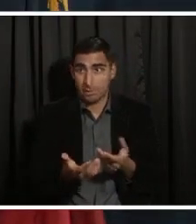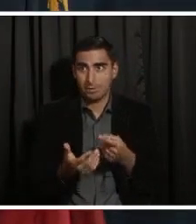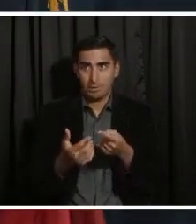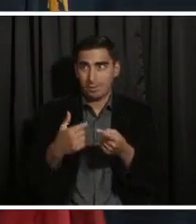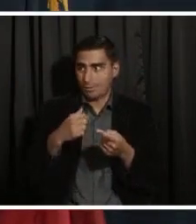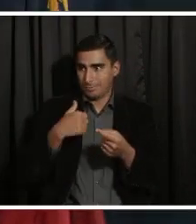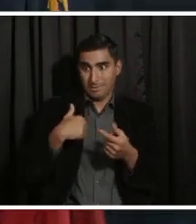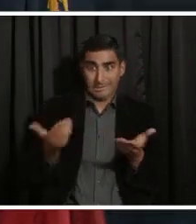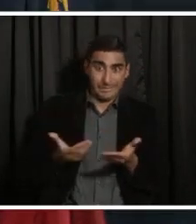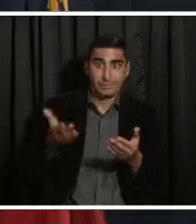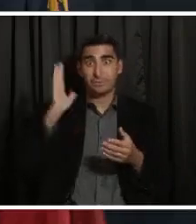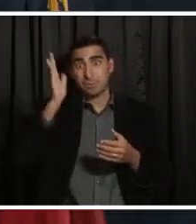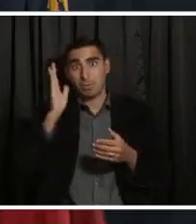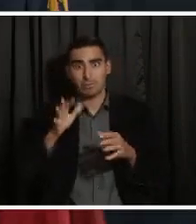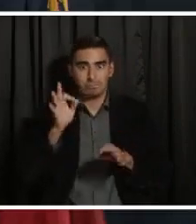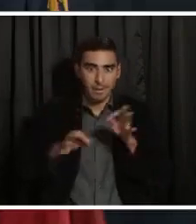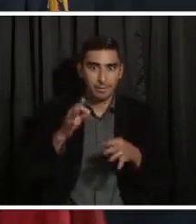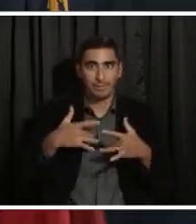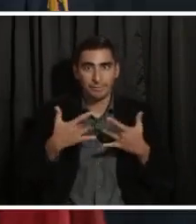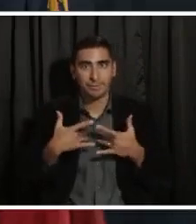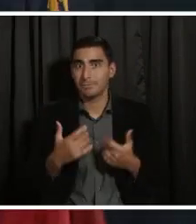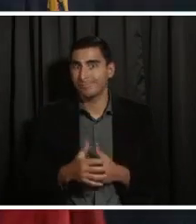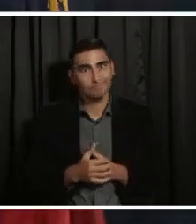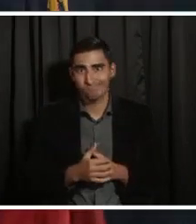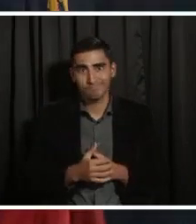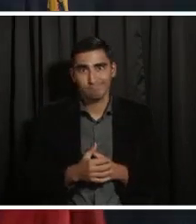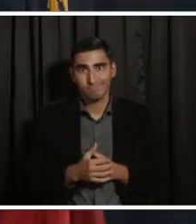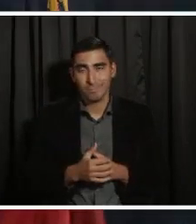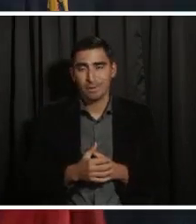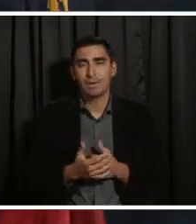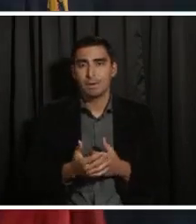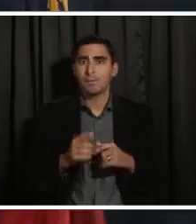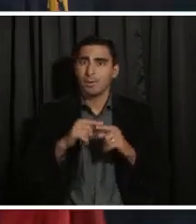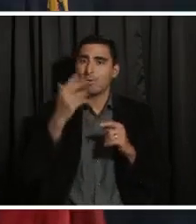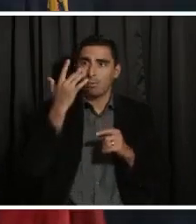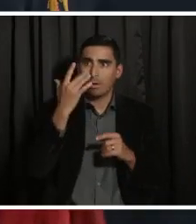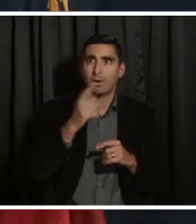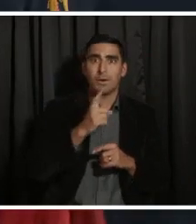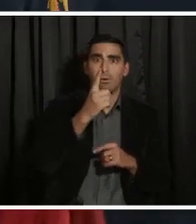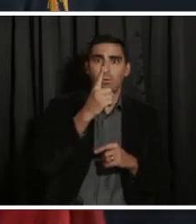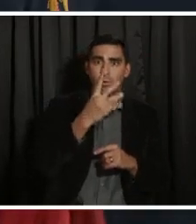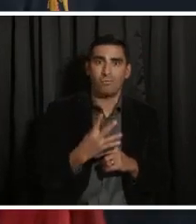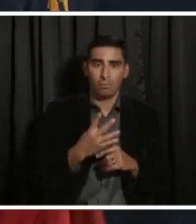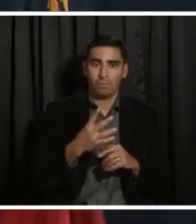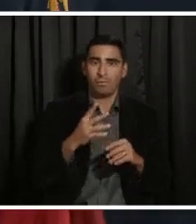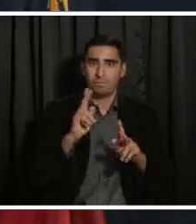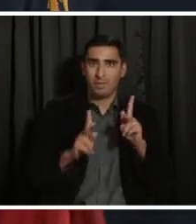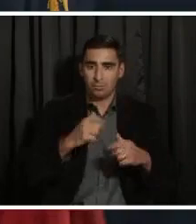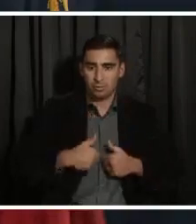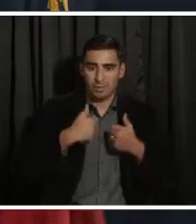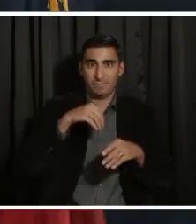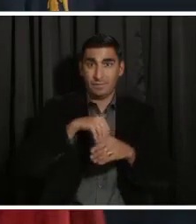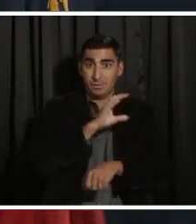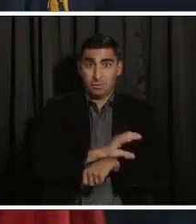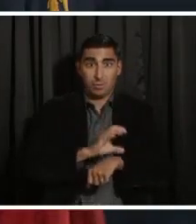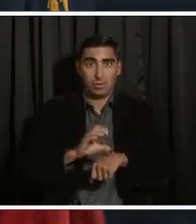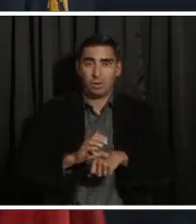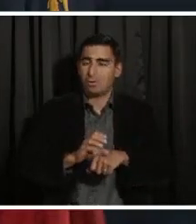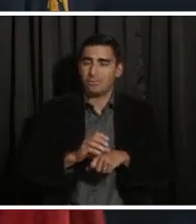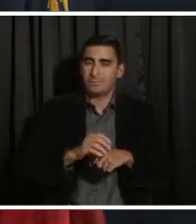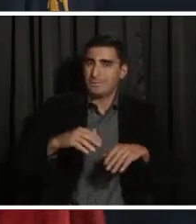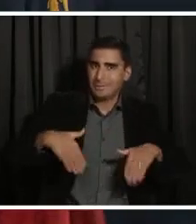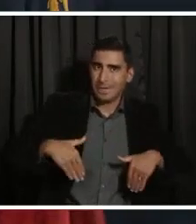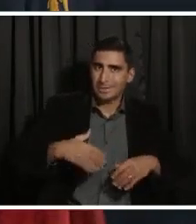be doing other things. But we're not, because about a quarter of Coloradans have yet to make the decision to protect themselves. And